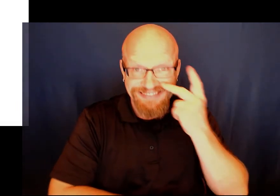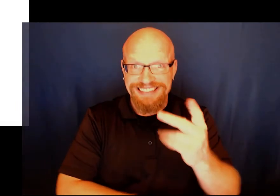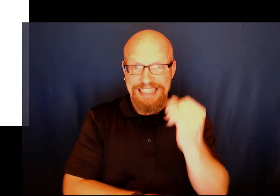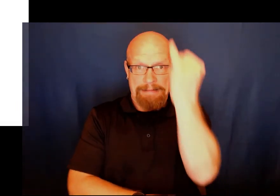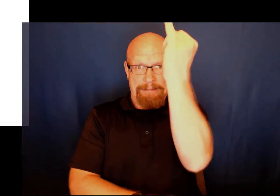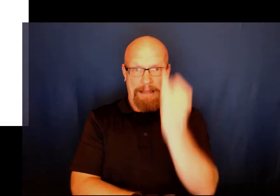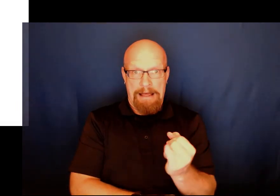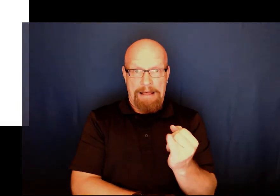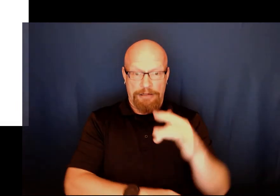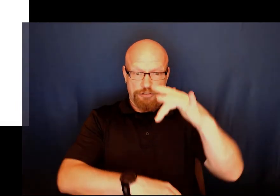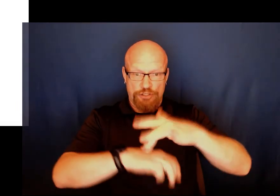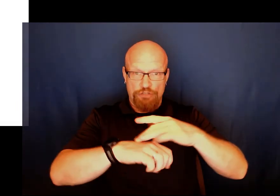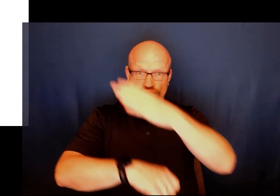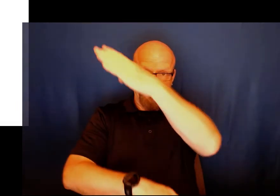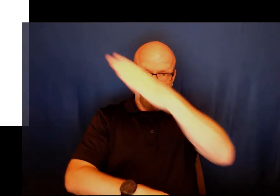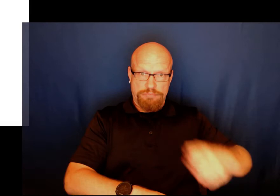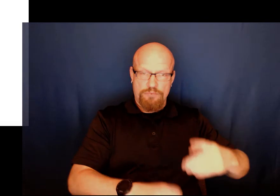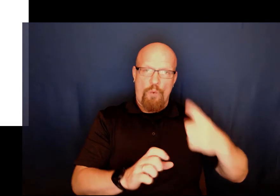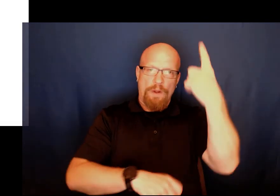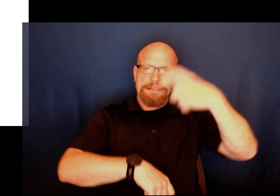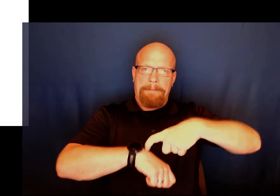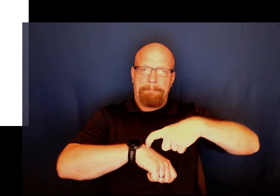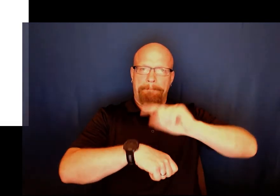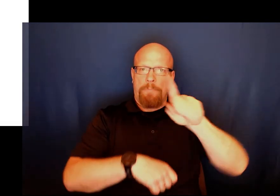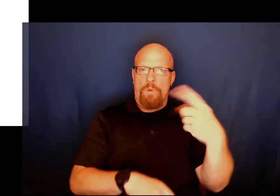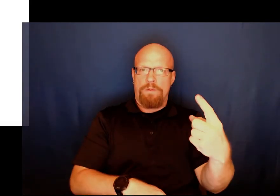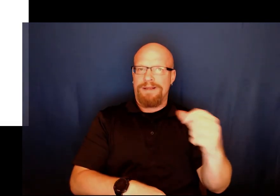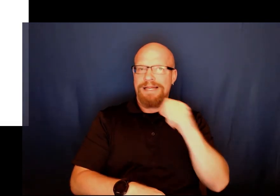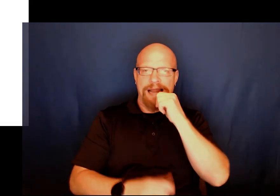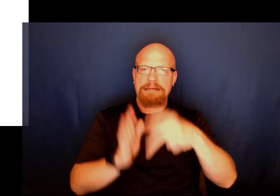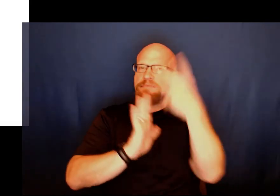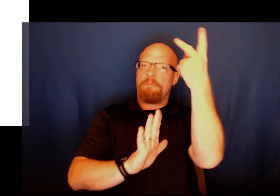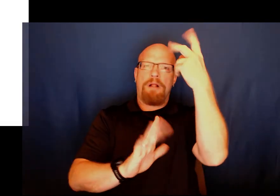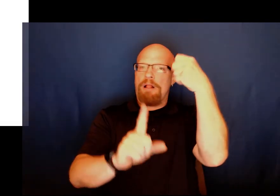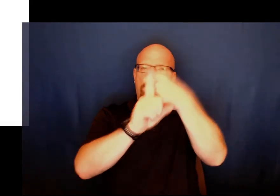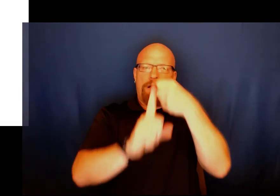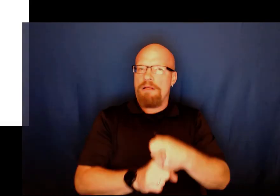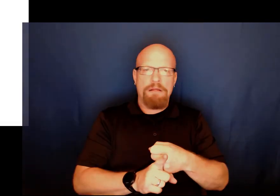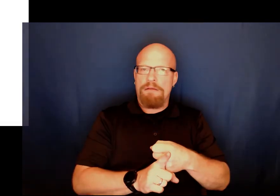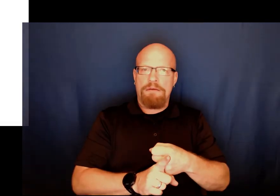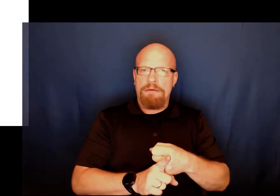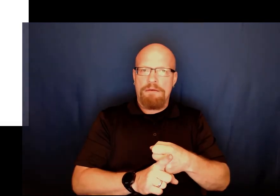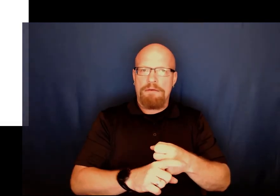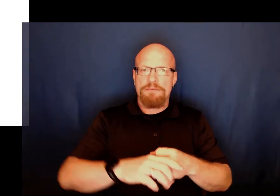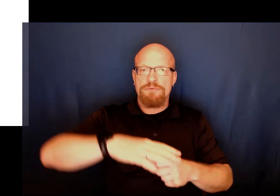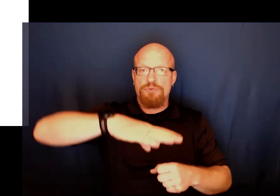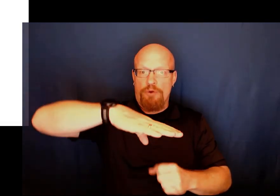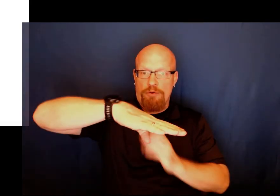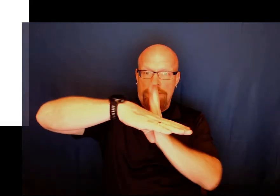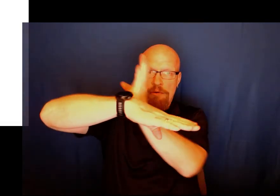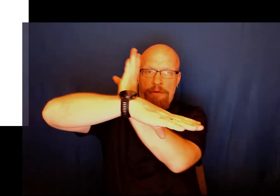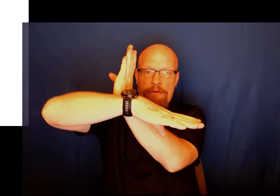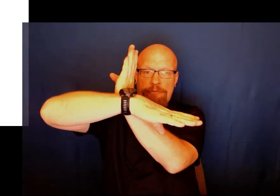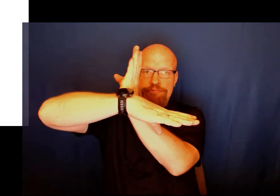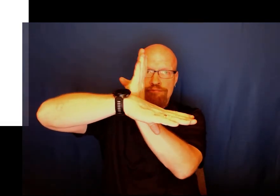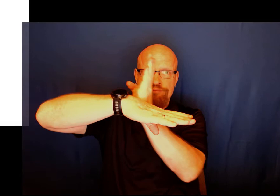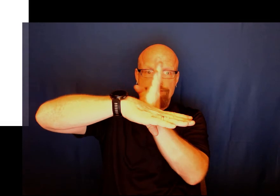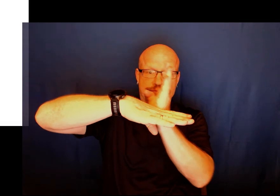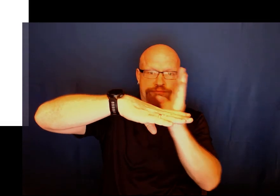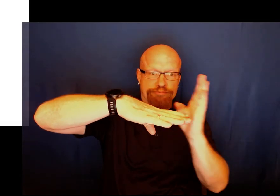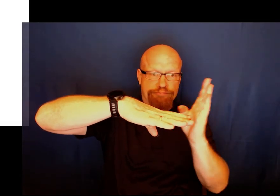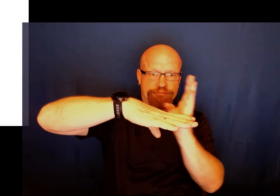You see the line only touches the graph of the linear function only once. There's no double hitting.